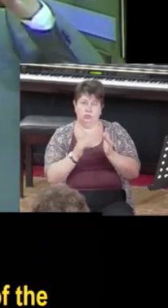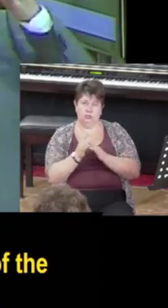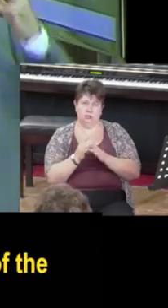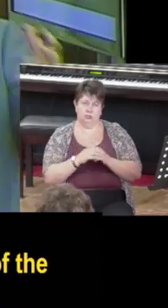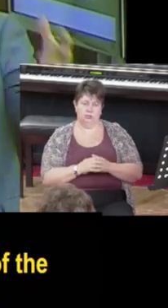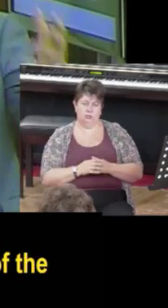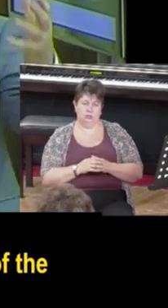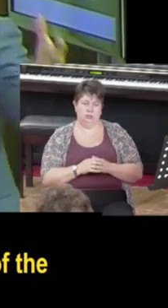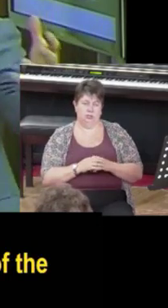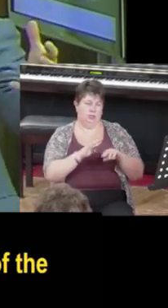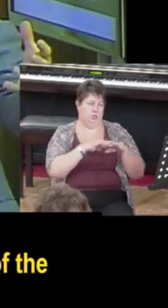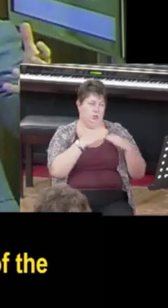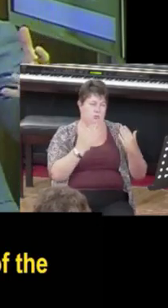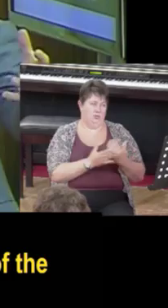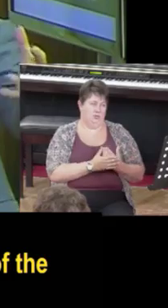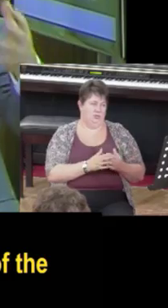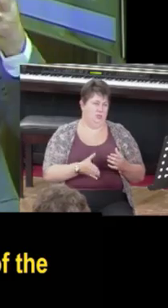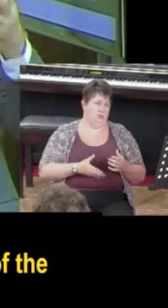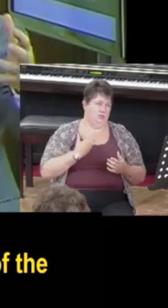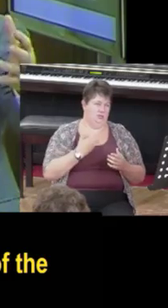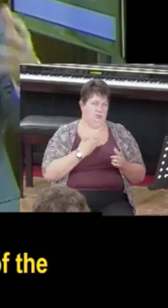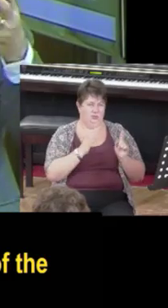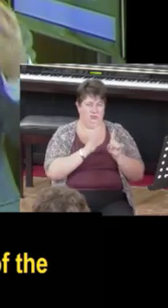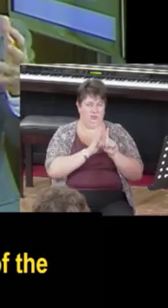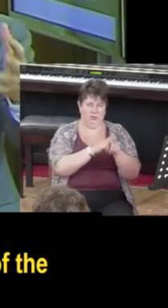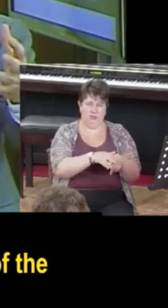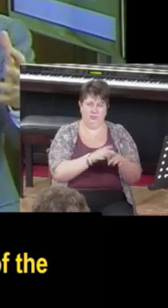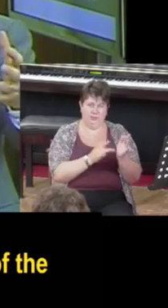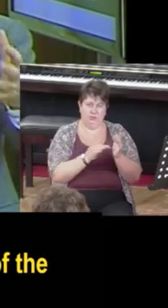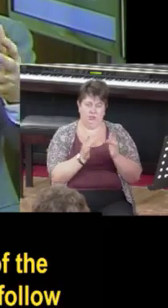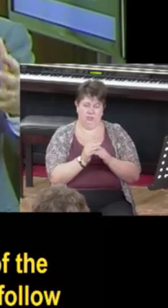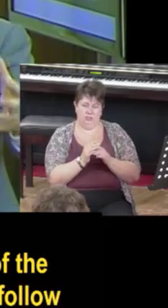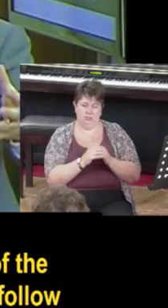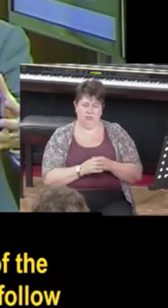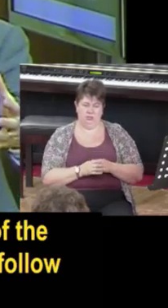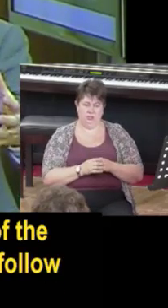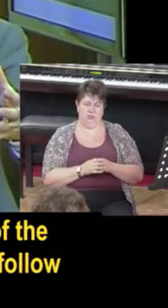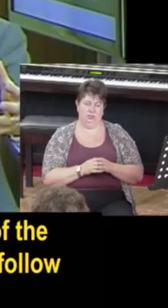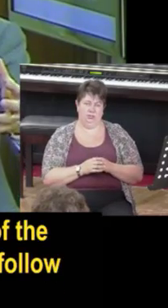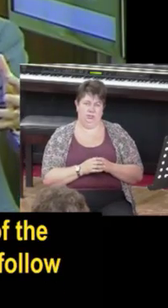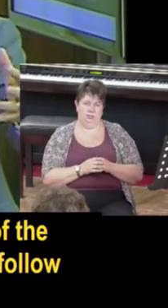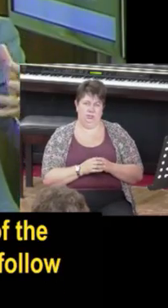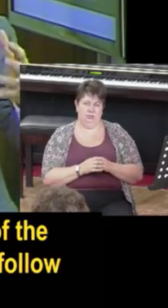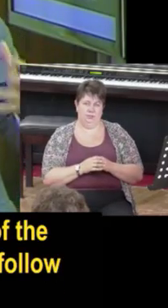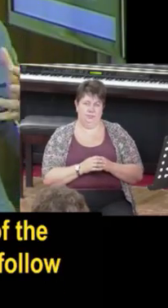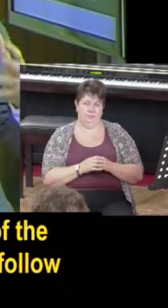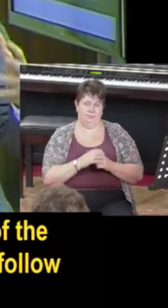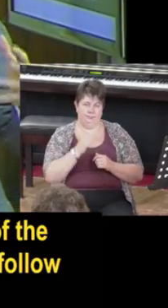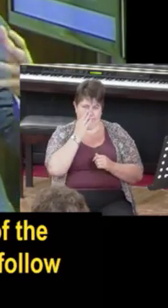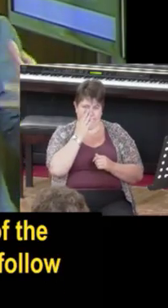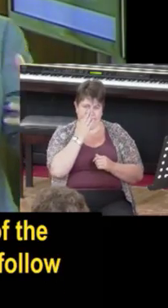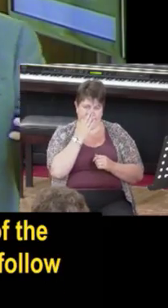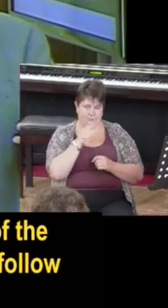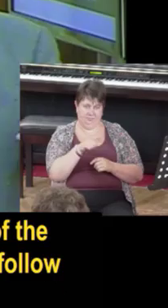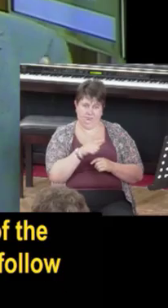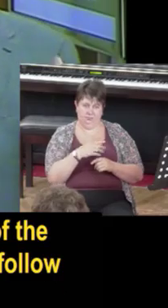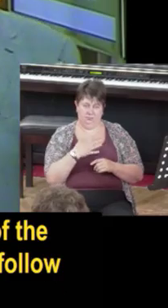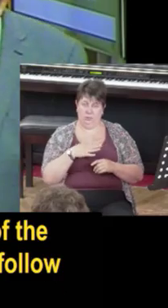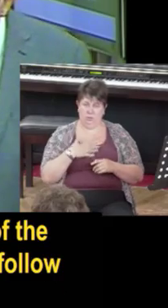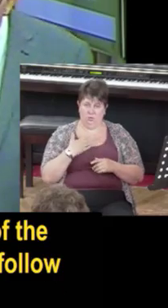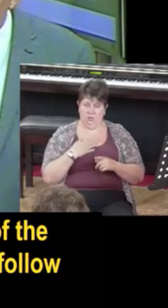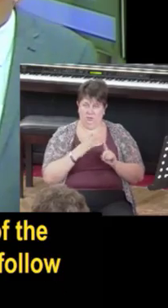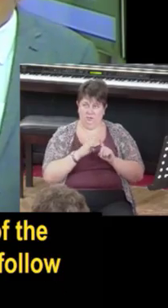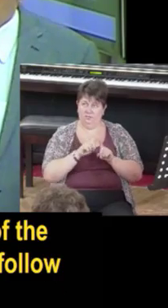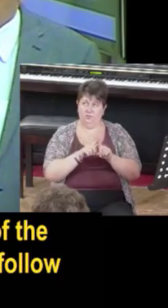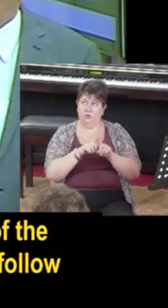world rages against the thought that they cannot solve their own problems and that they have to bow the knee to